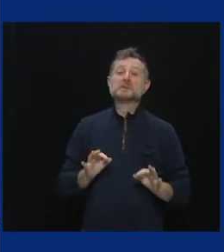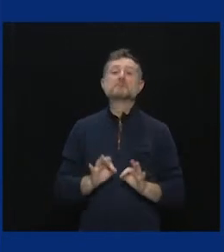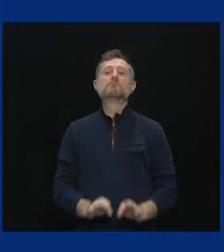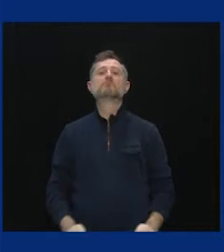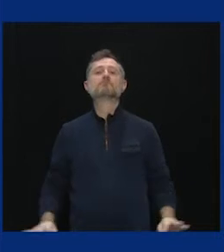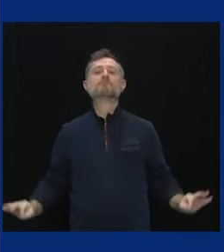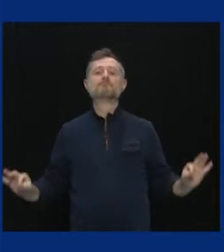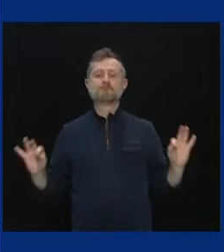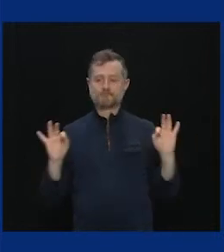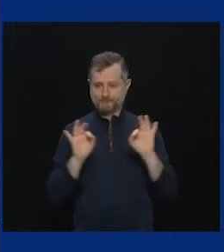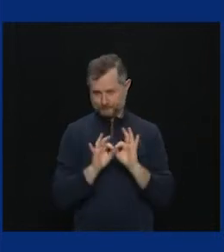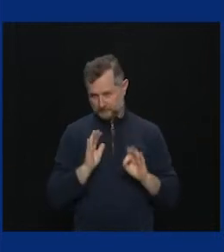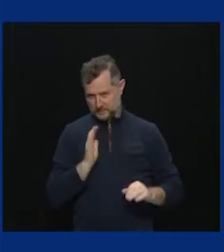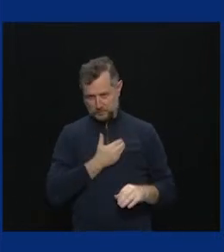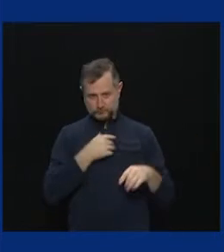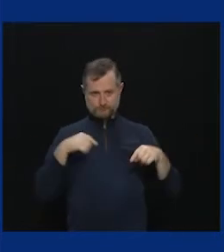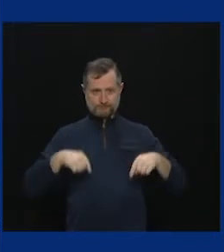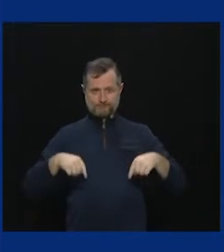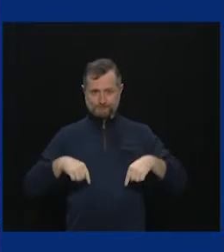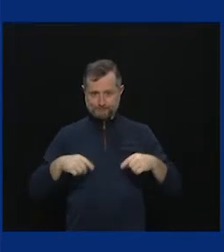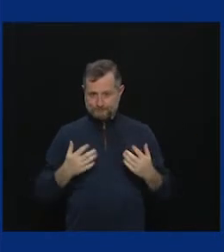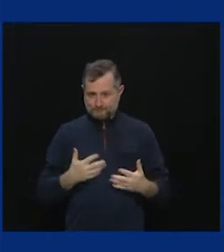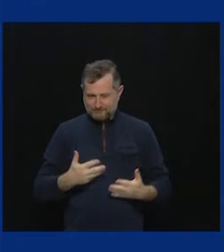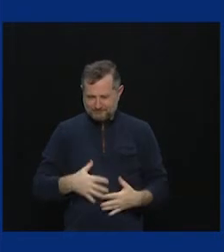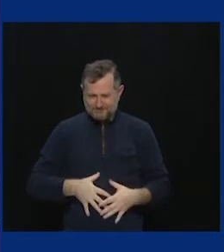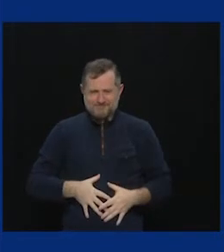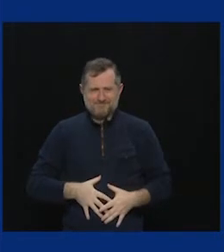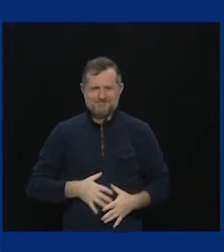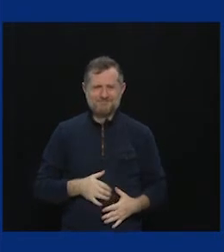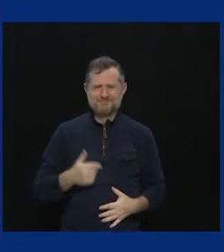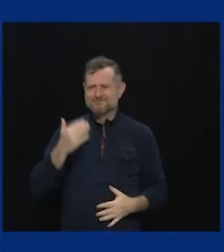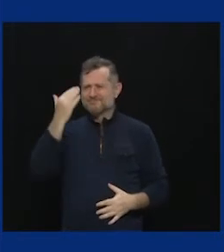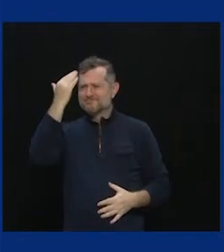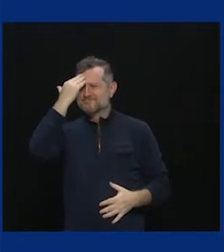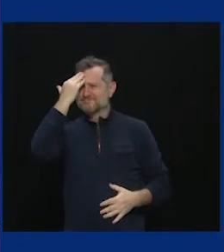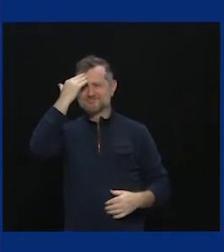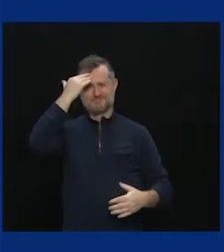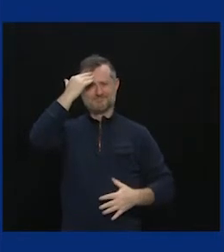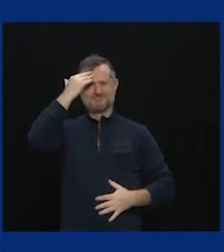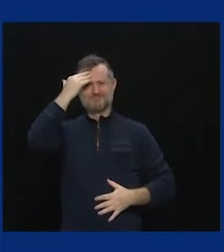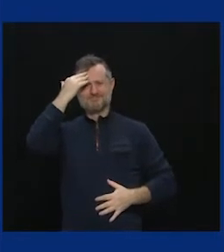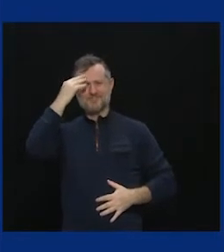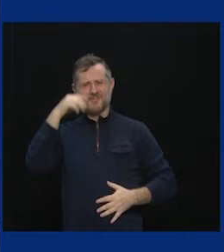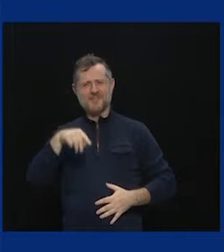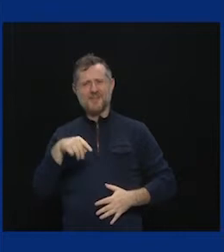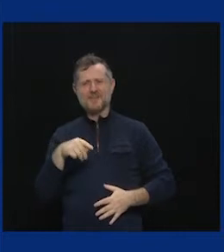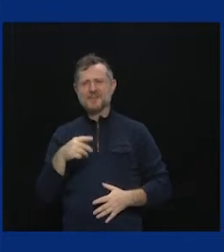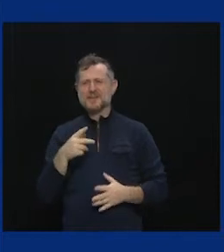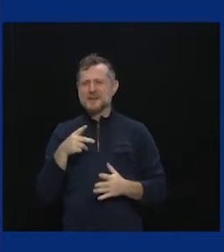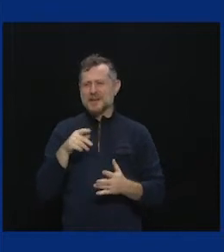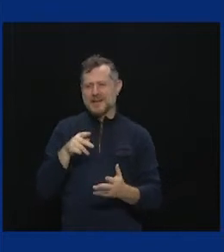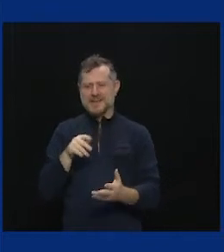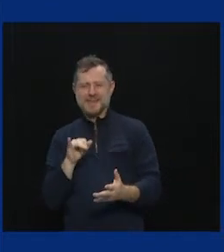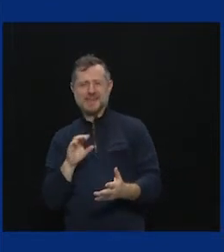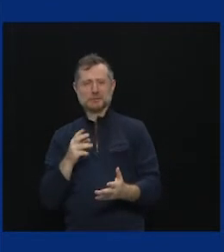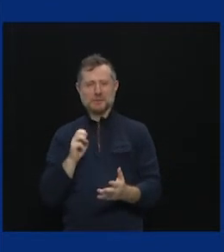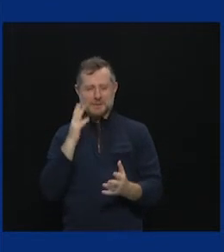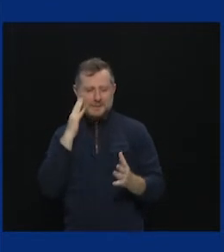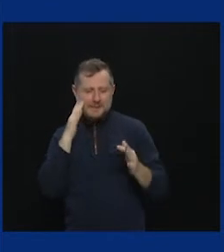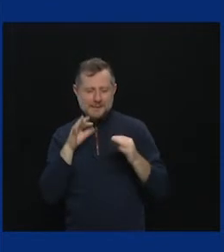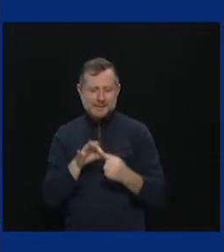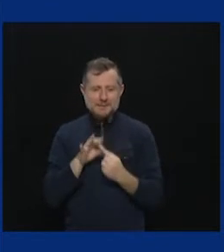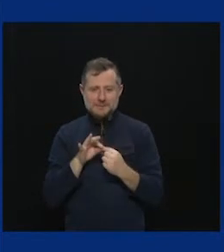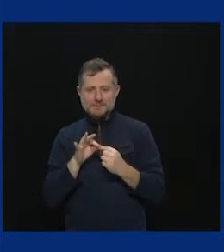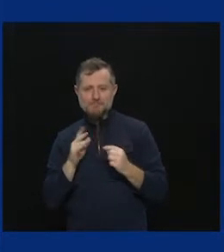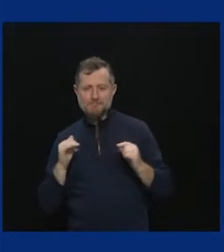This defines us. This is why people view us as the most exciting, most vibrant, most engaging place